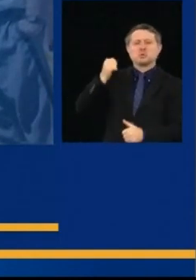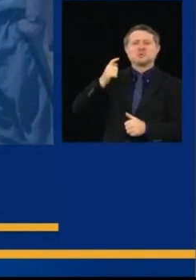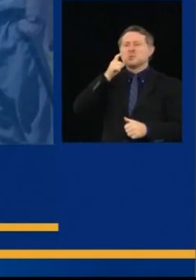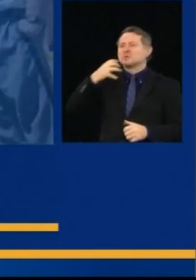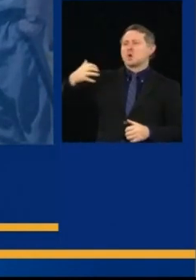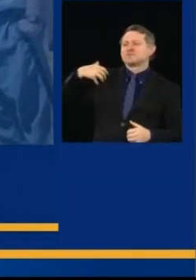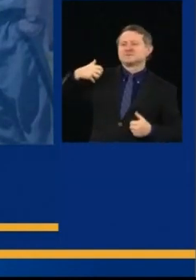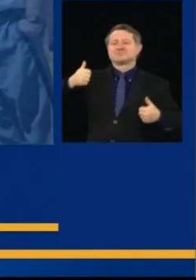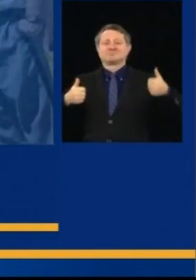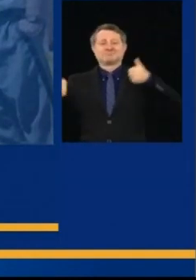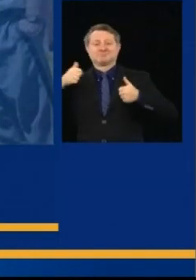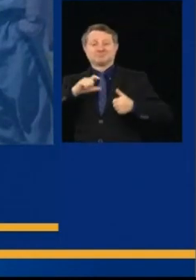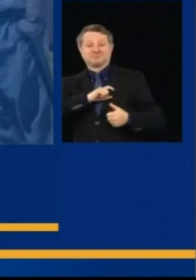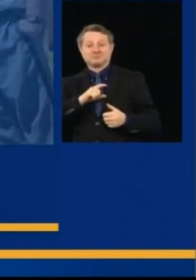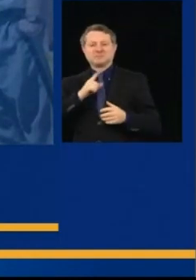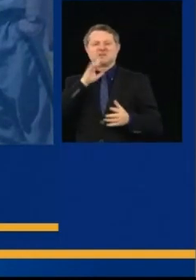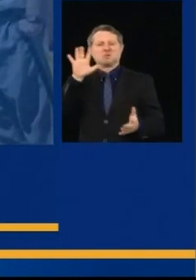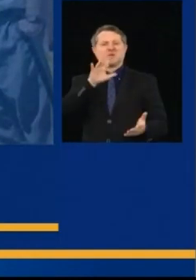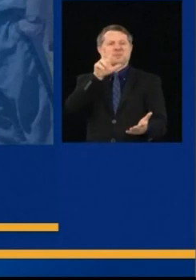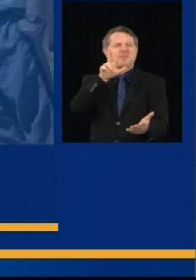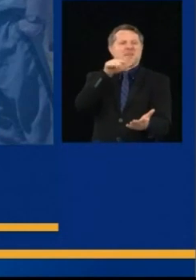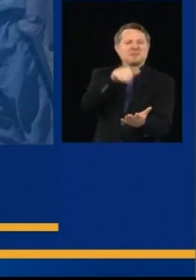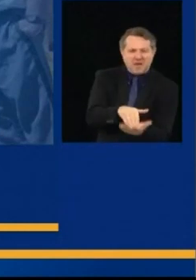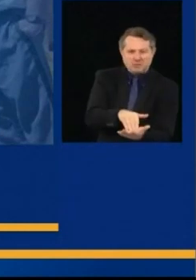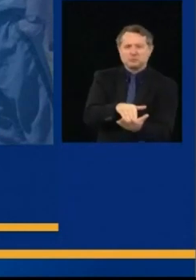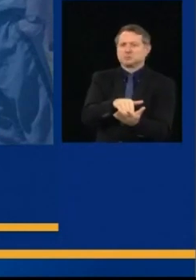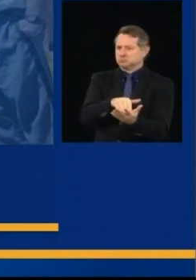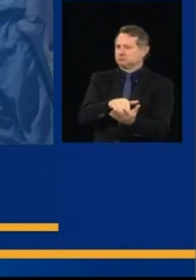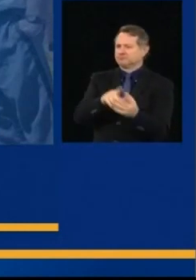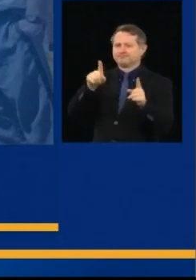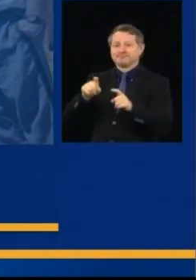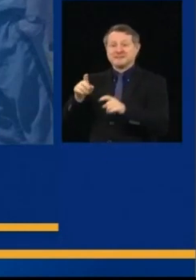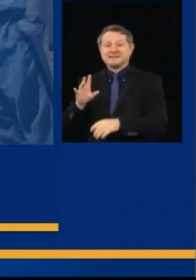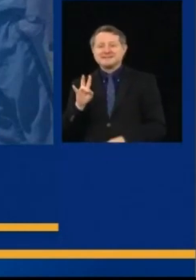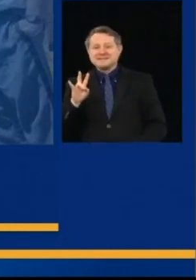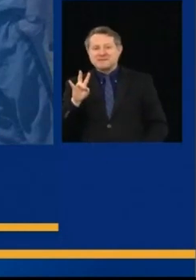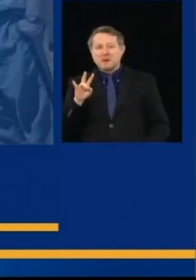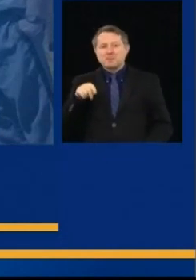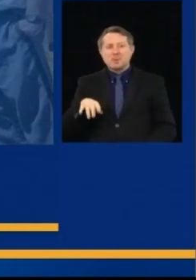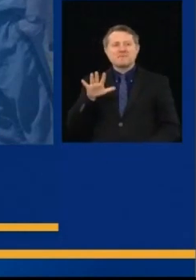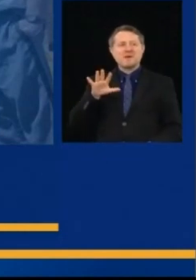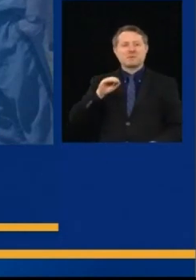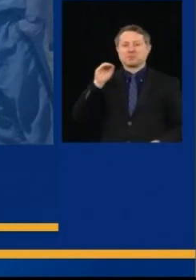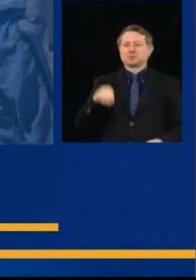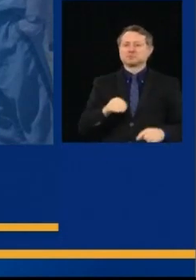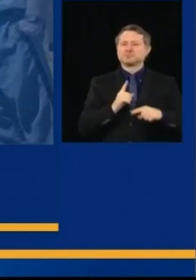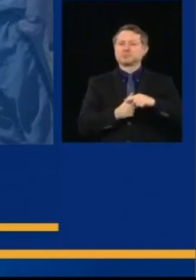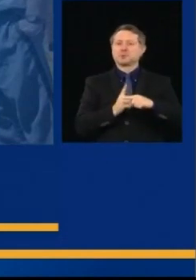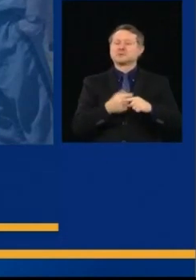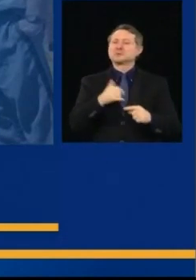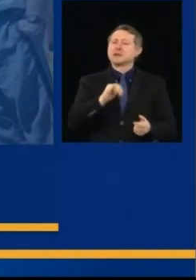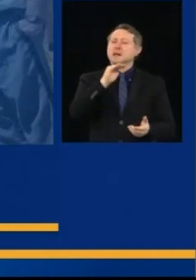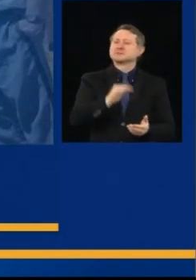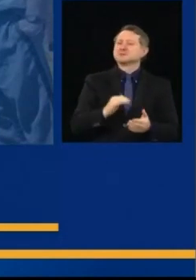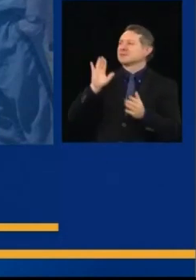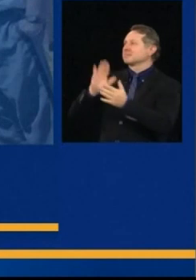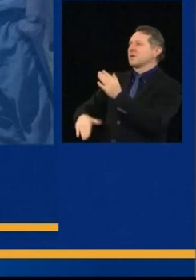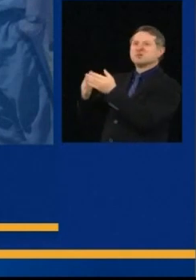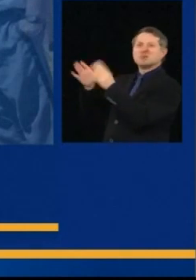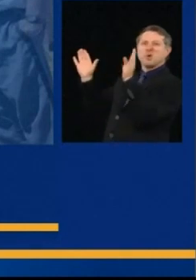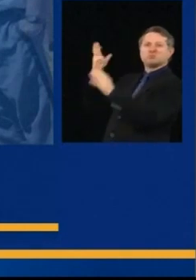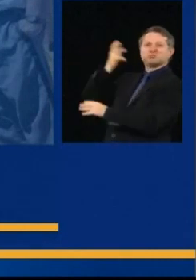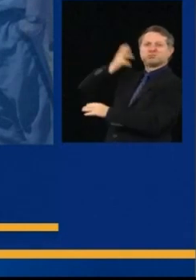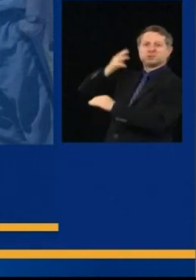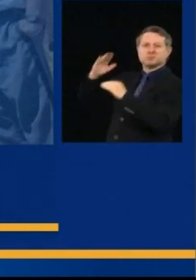over 3,000, 7.5%, again below the general population rate. So that should